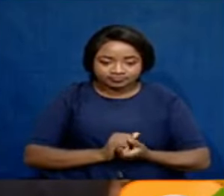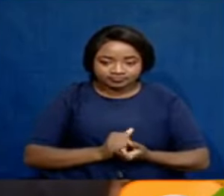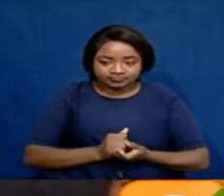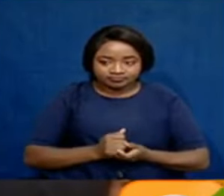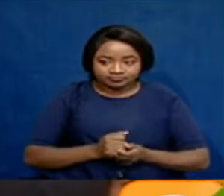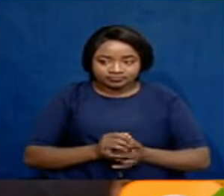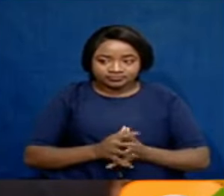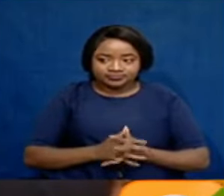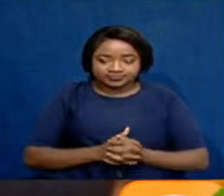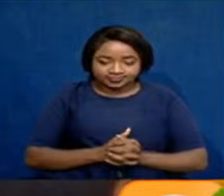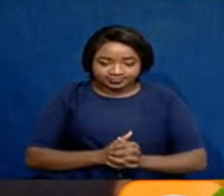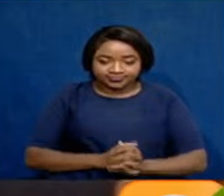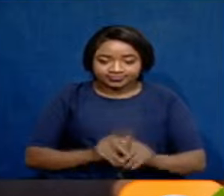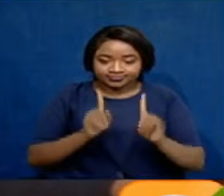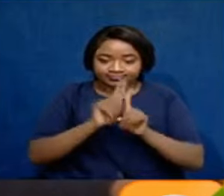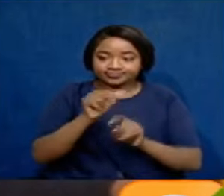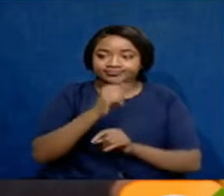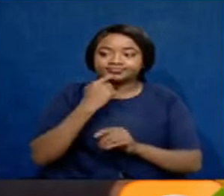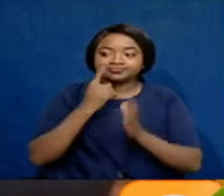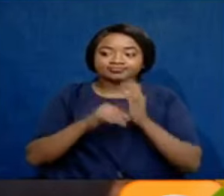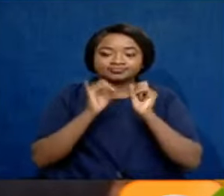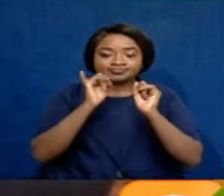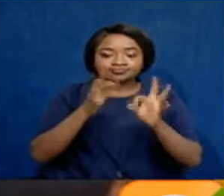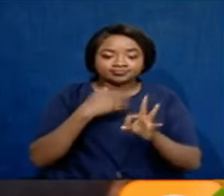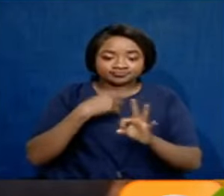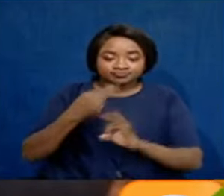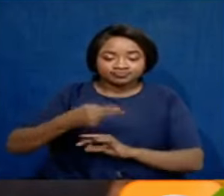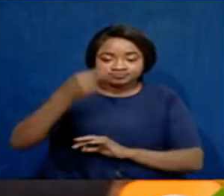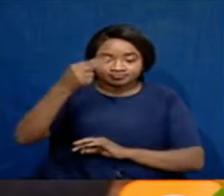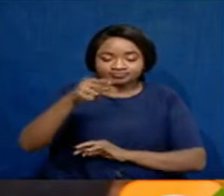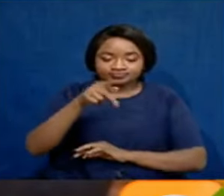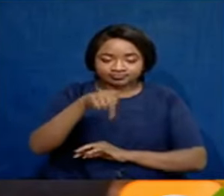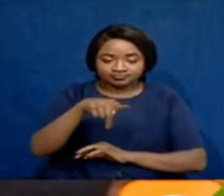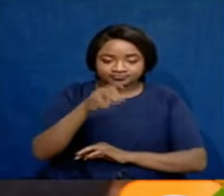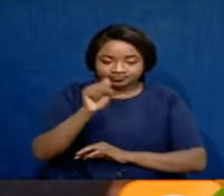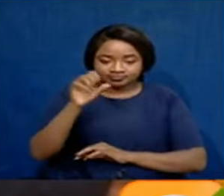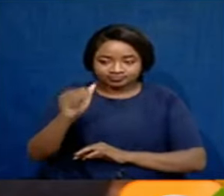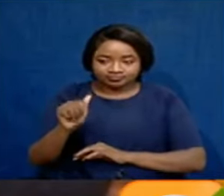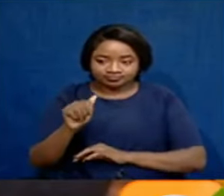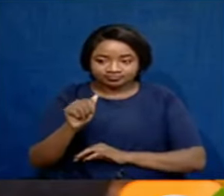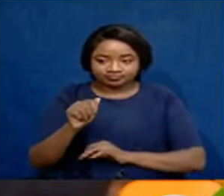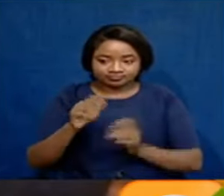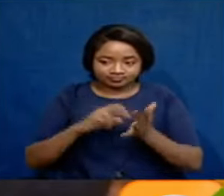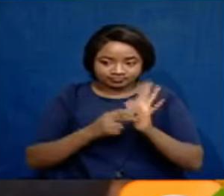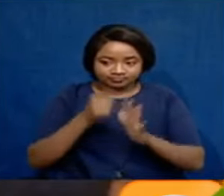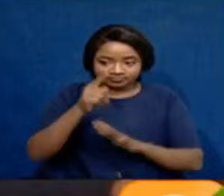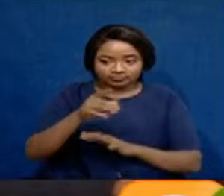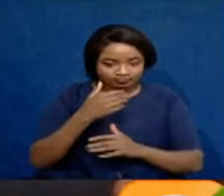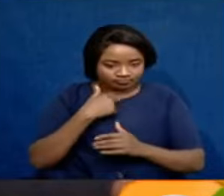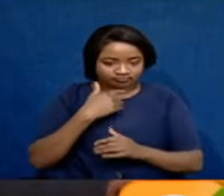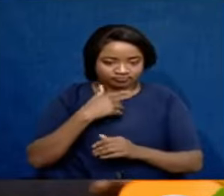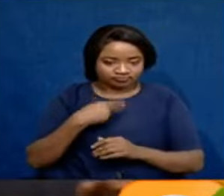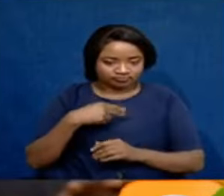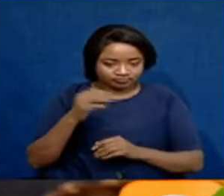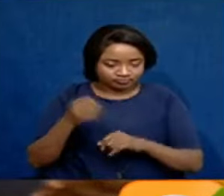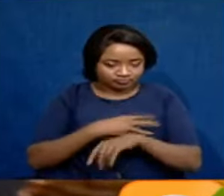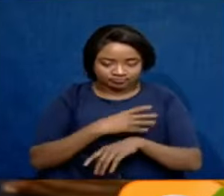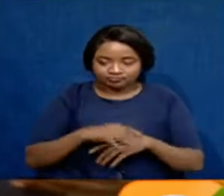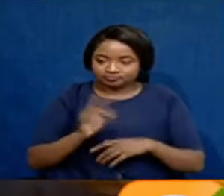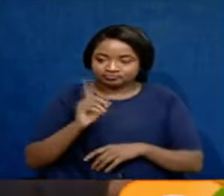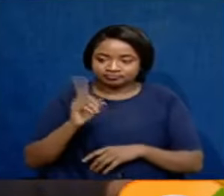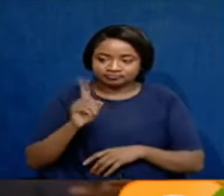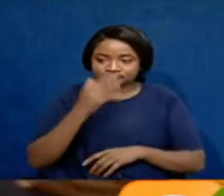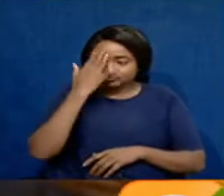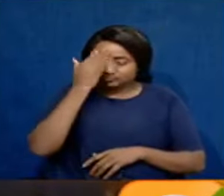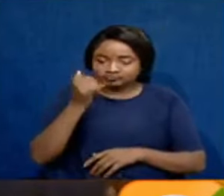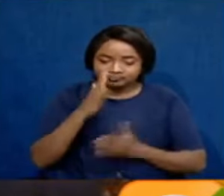that having a high PSA, which we commonly use, does not confirm you are prostate. Because one of the things that has